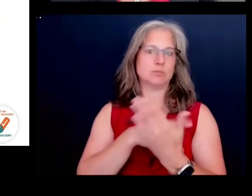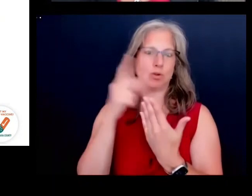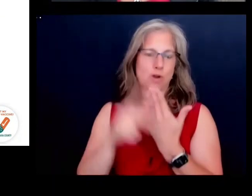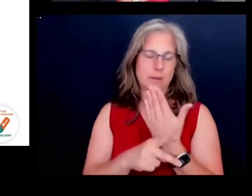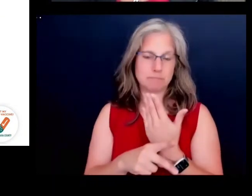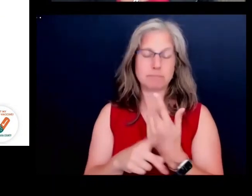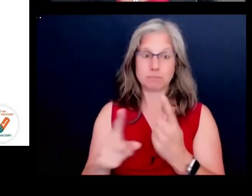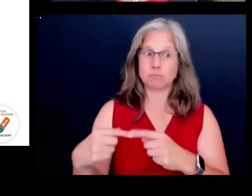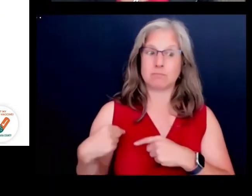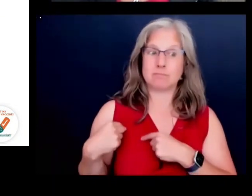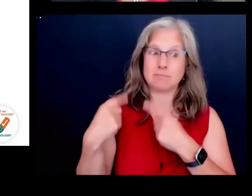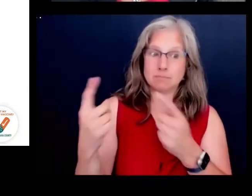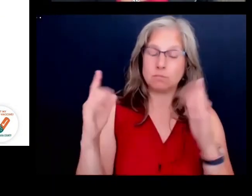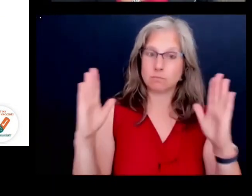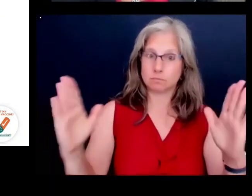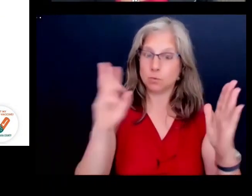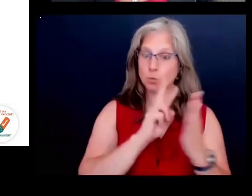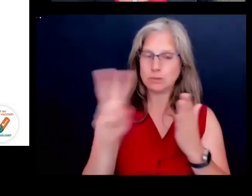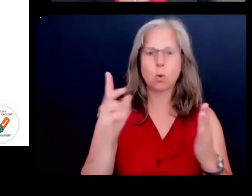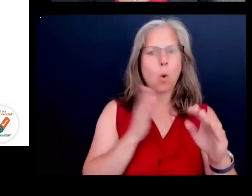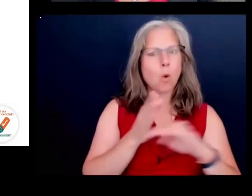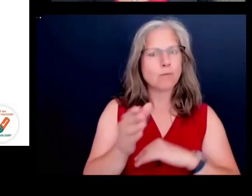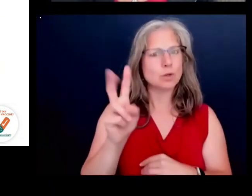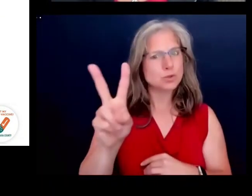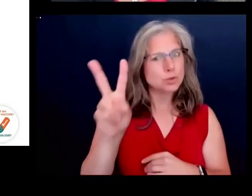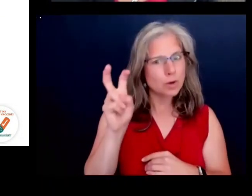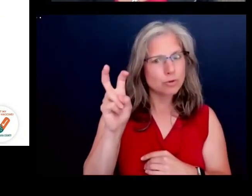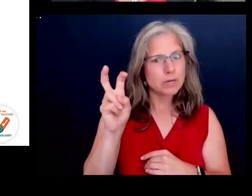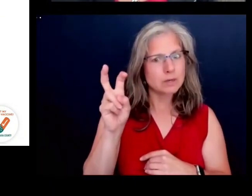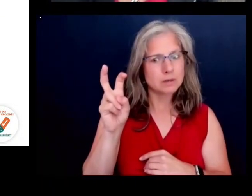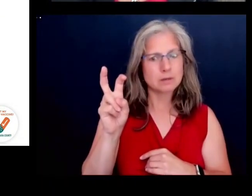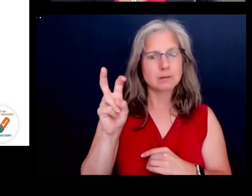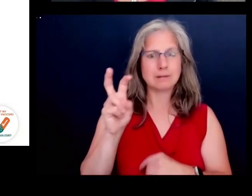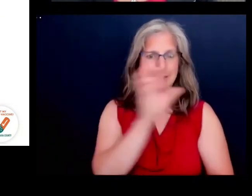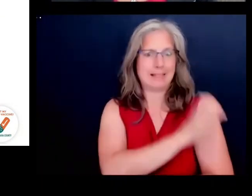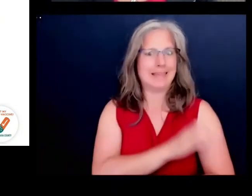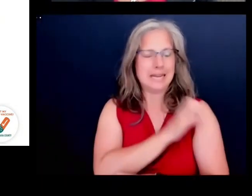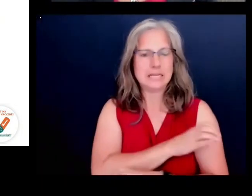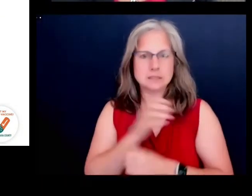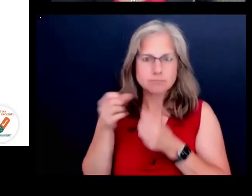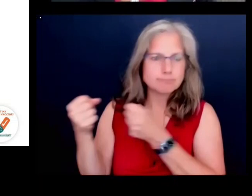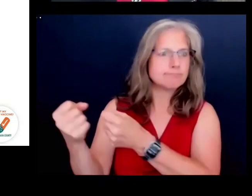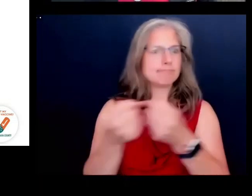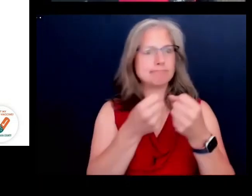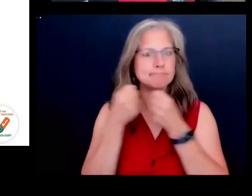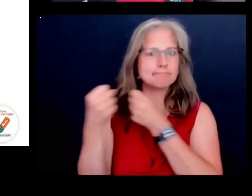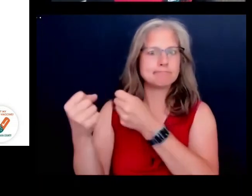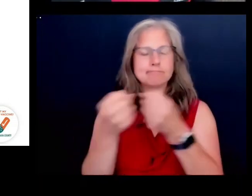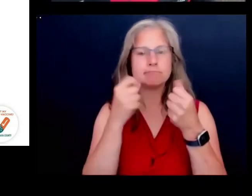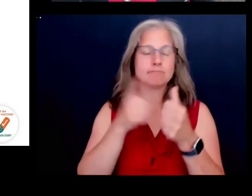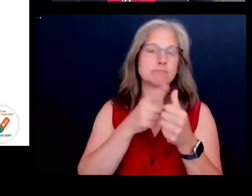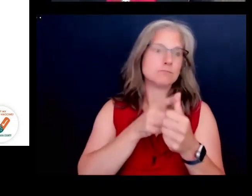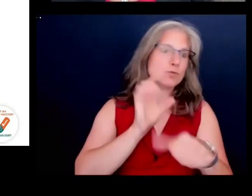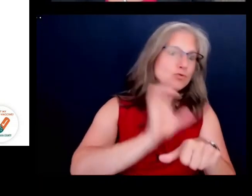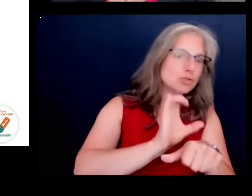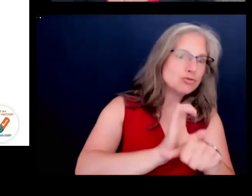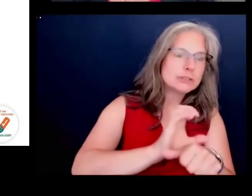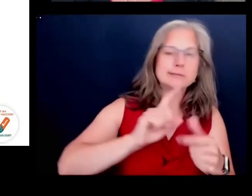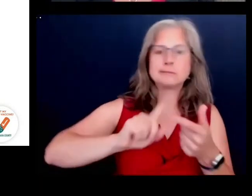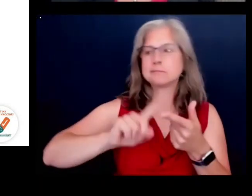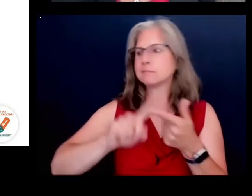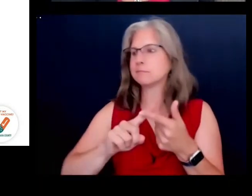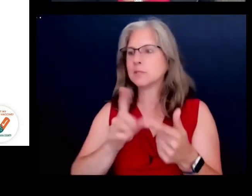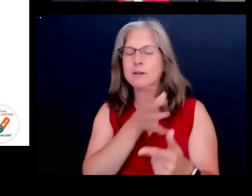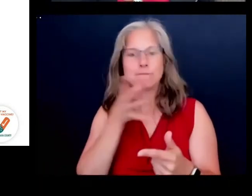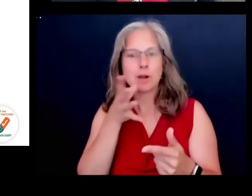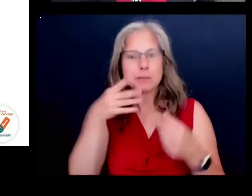operating, we have had over 200 mobile clinics supporting neighborhoods, churches,